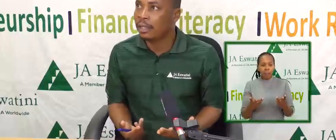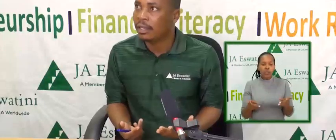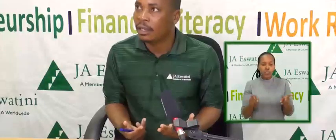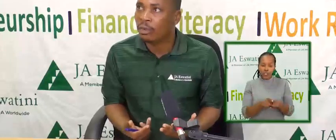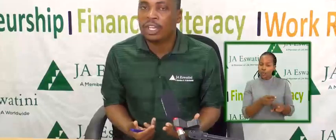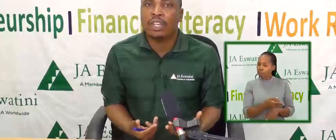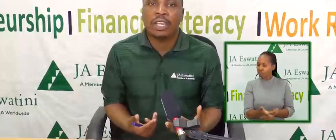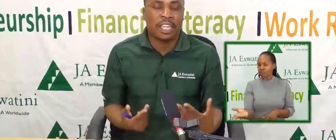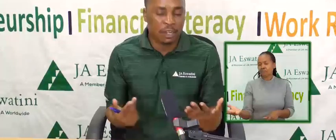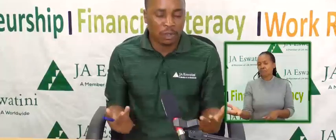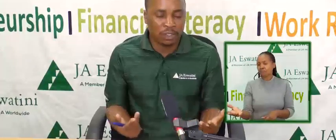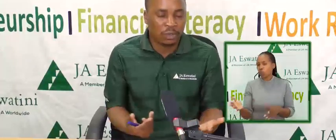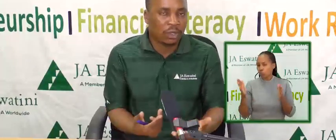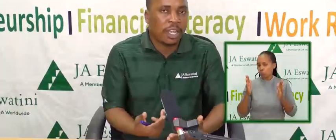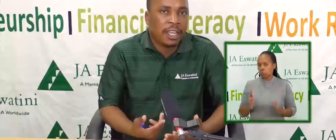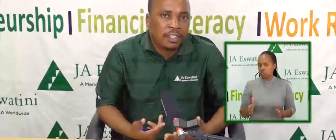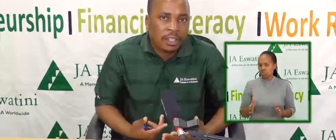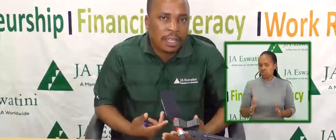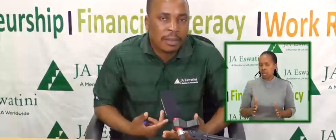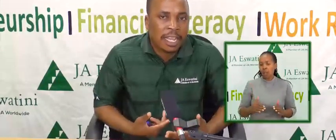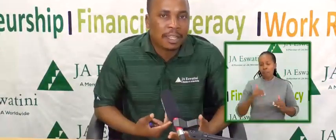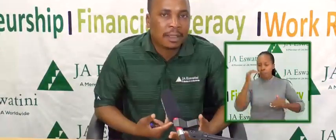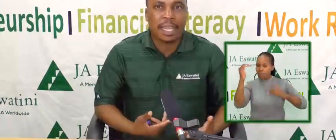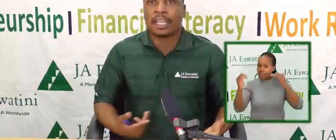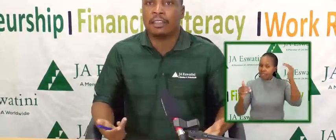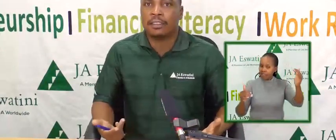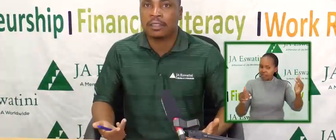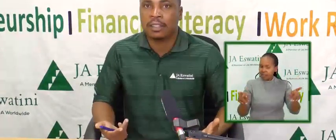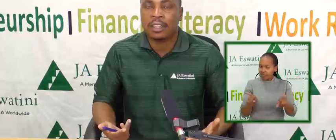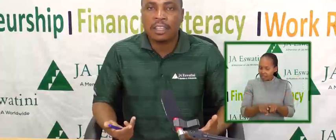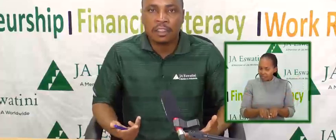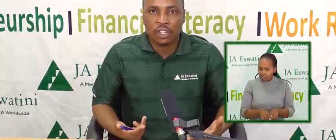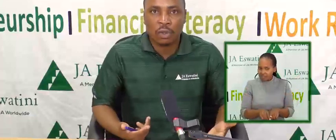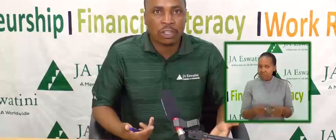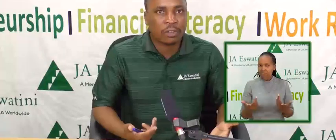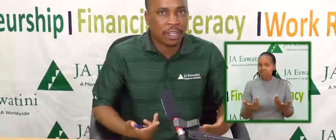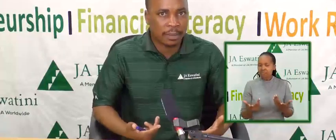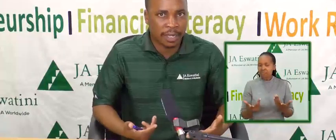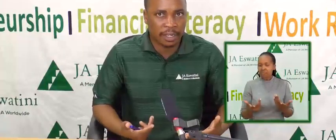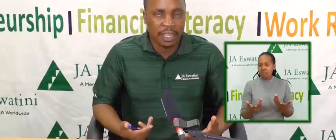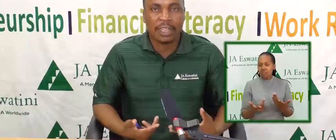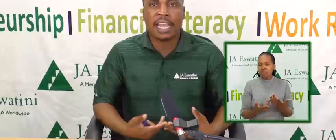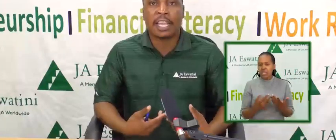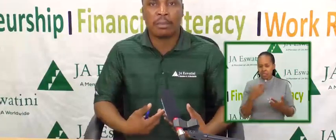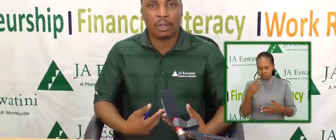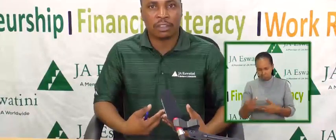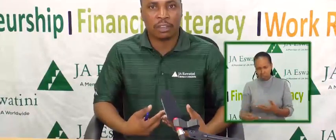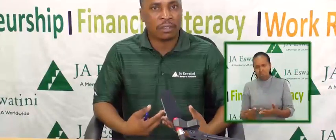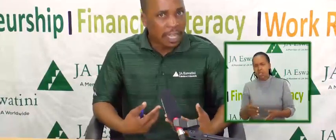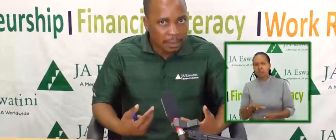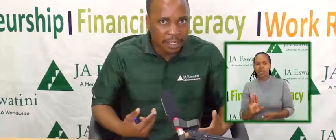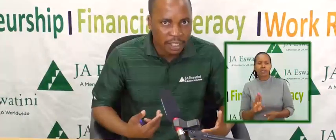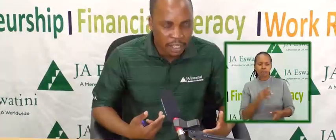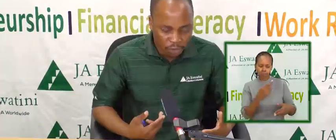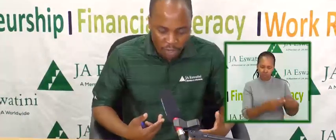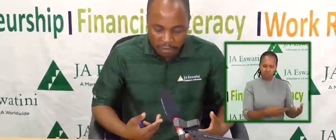are. We need not to treat them like they are kids. These are shareholders of the company. They are employees of